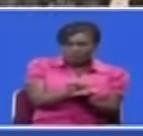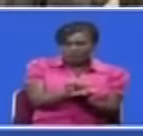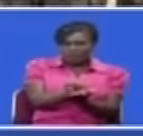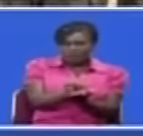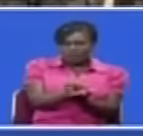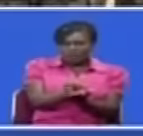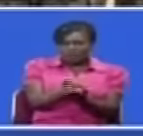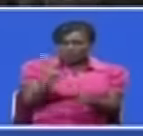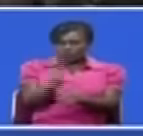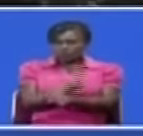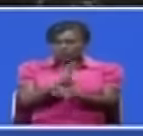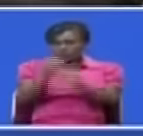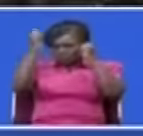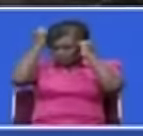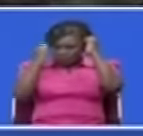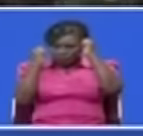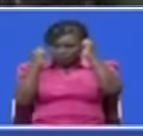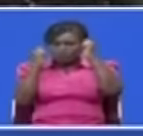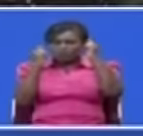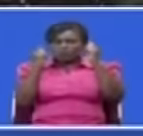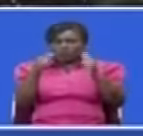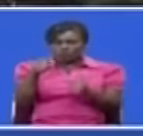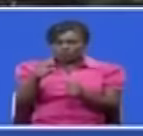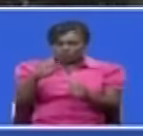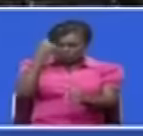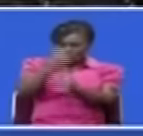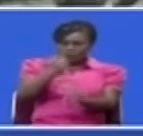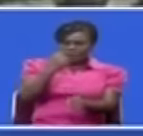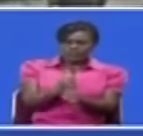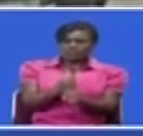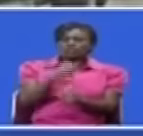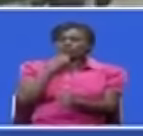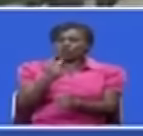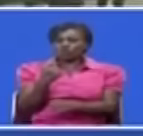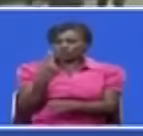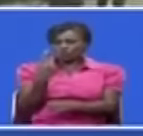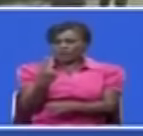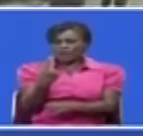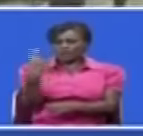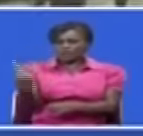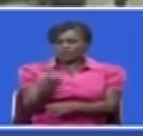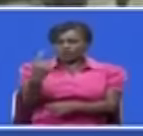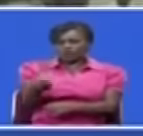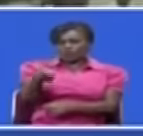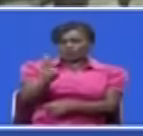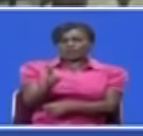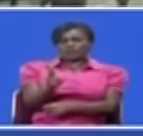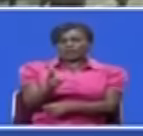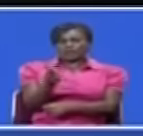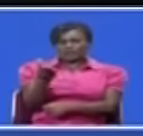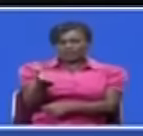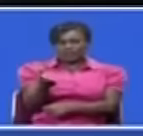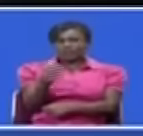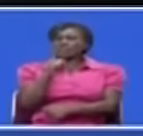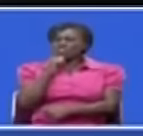they're effectively using military precision to gear into operations. Not a single gun during the Paris incident jammed. Not